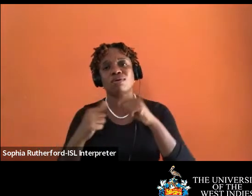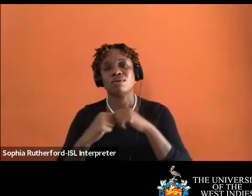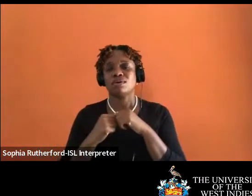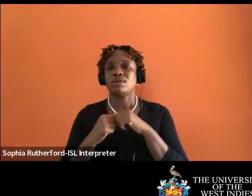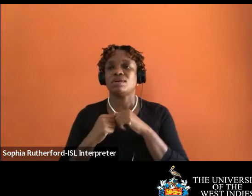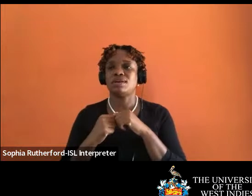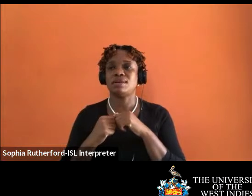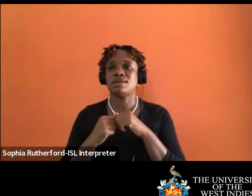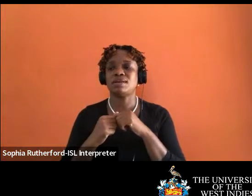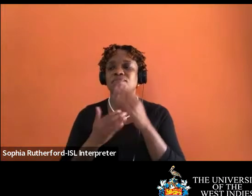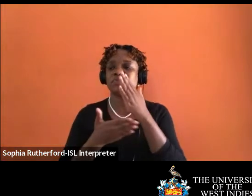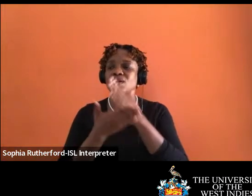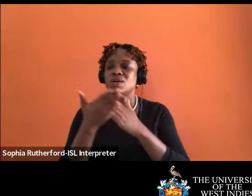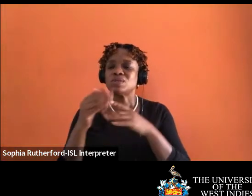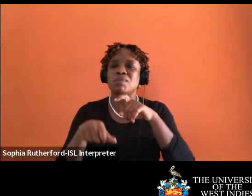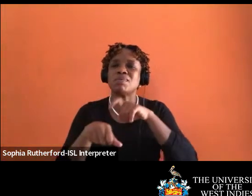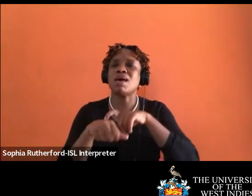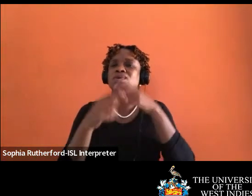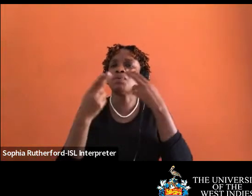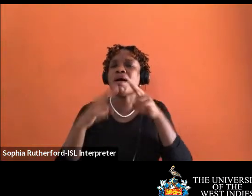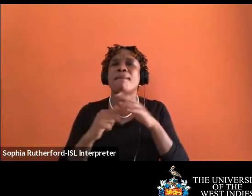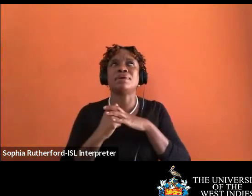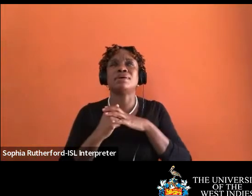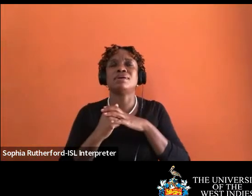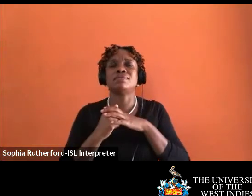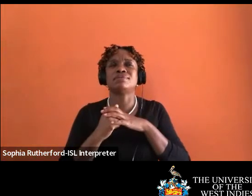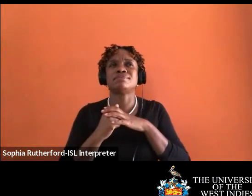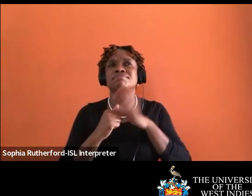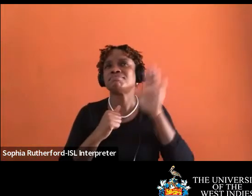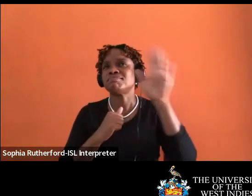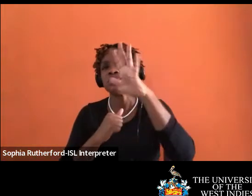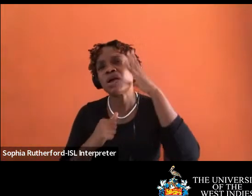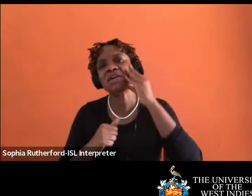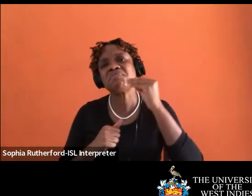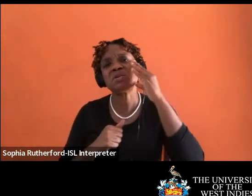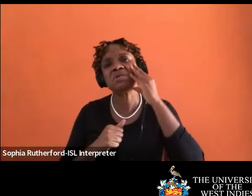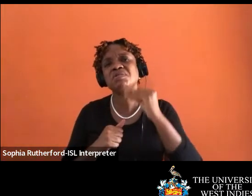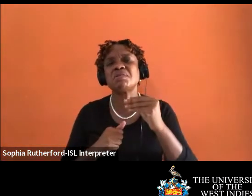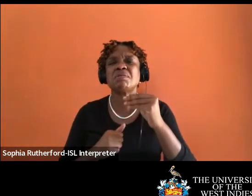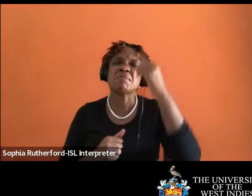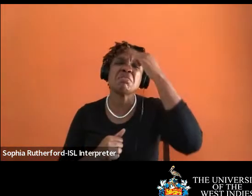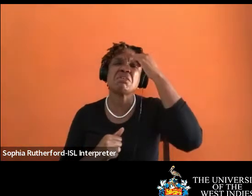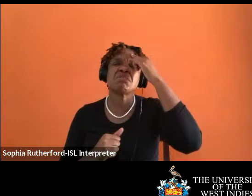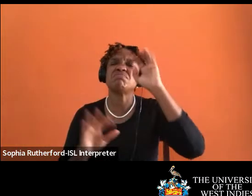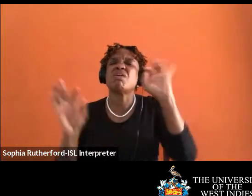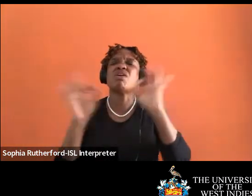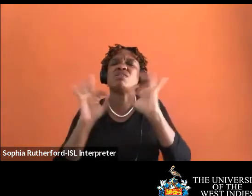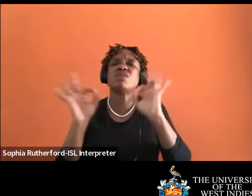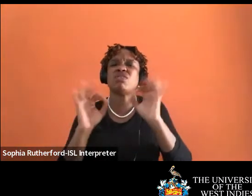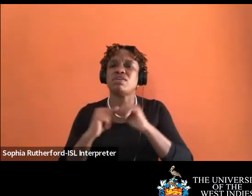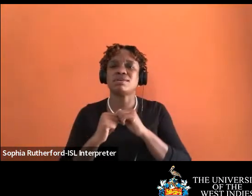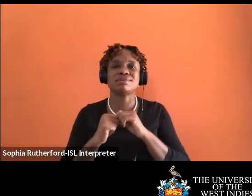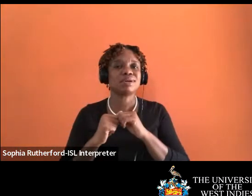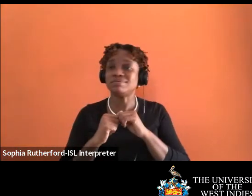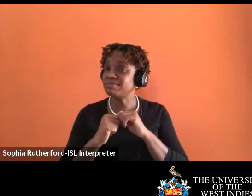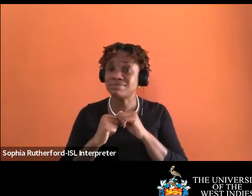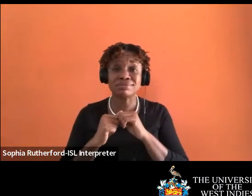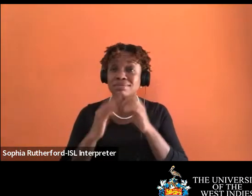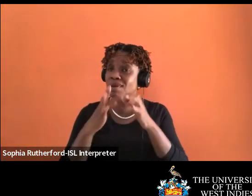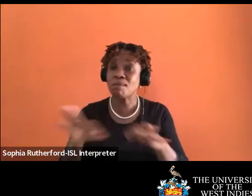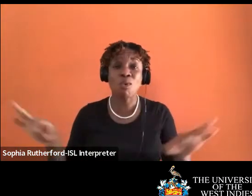sometimes we take it for granted, the experiences. I believe it was the previous presenter, not the last person